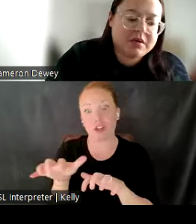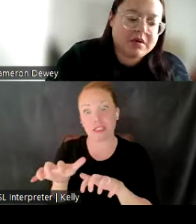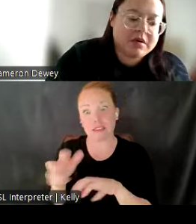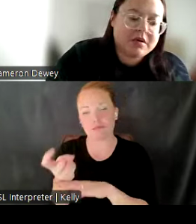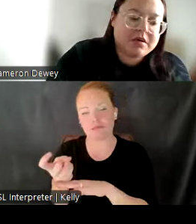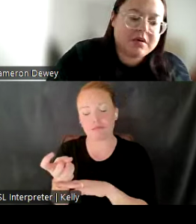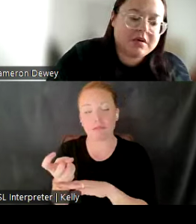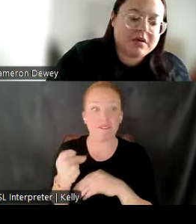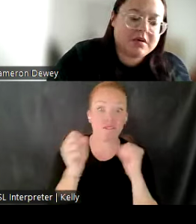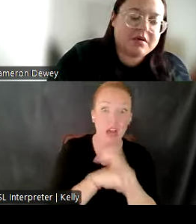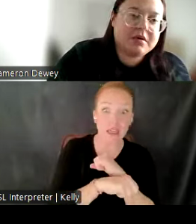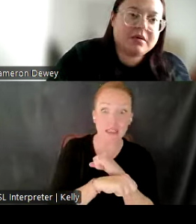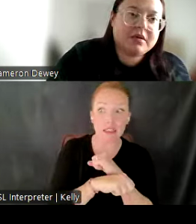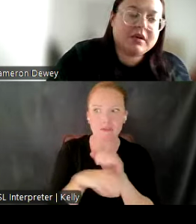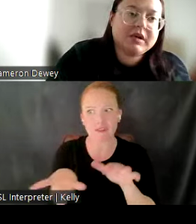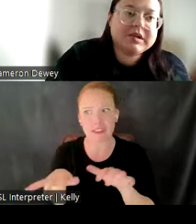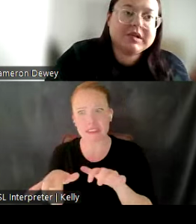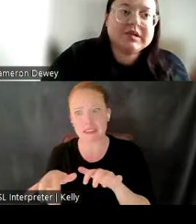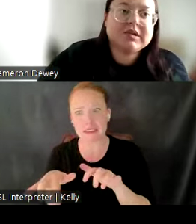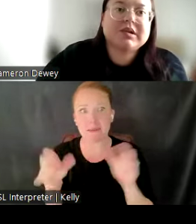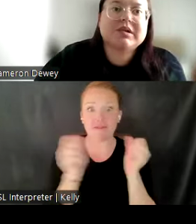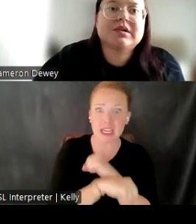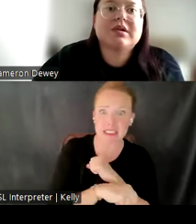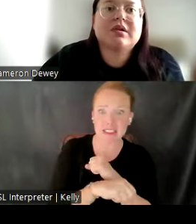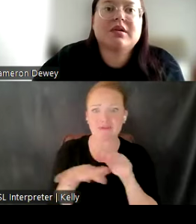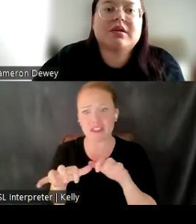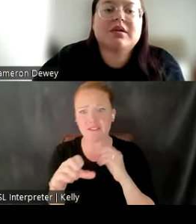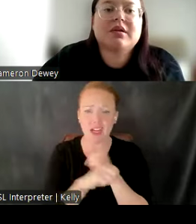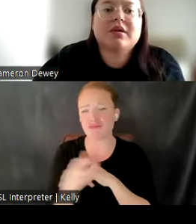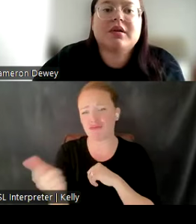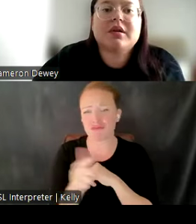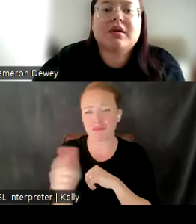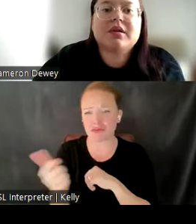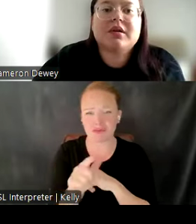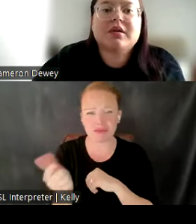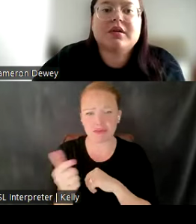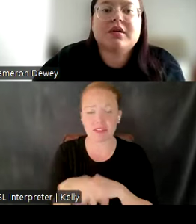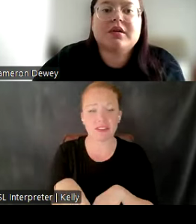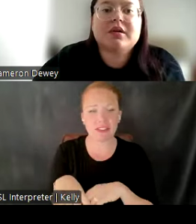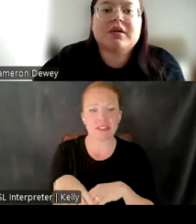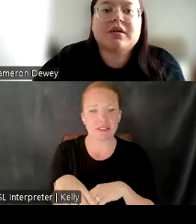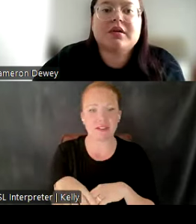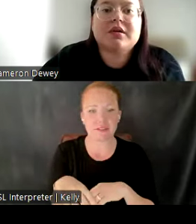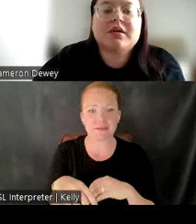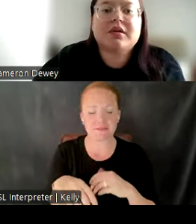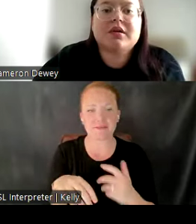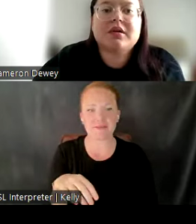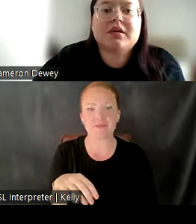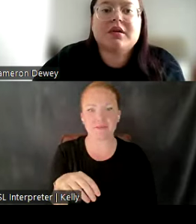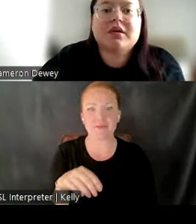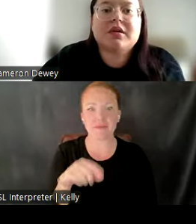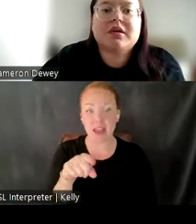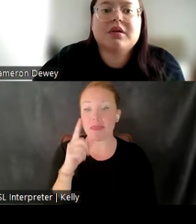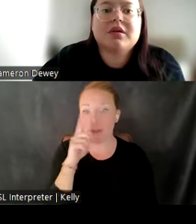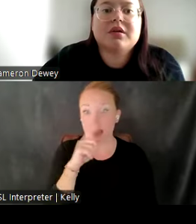and fighting. My thoughts get a mouse, yes. The mouse is going back between freezing and fighting, and the mouse